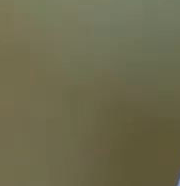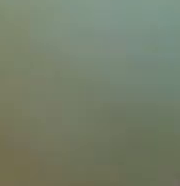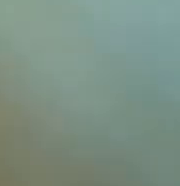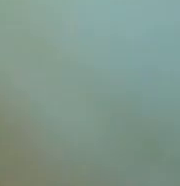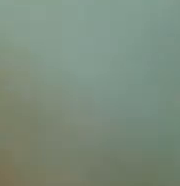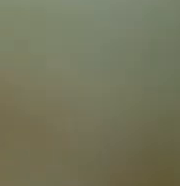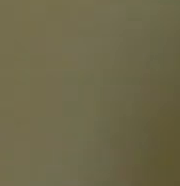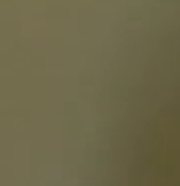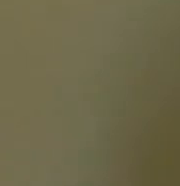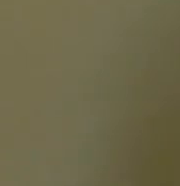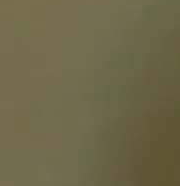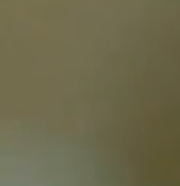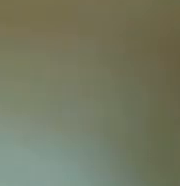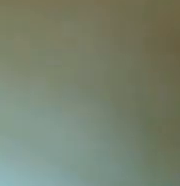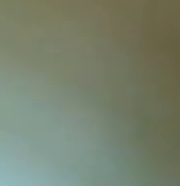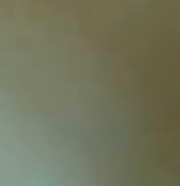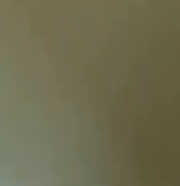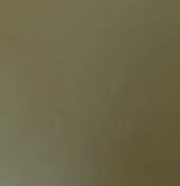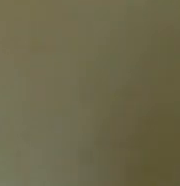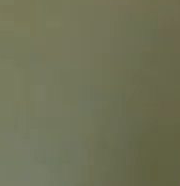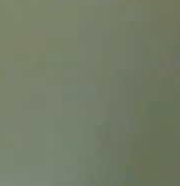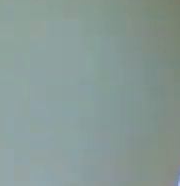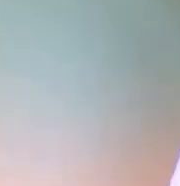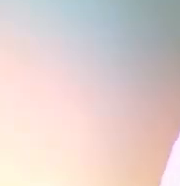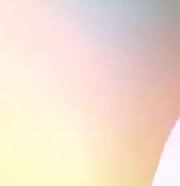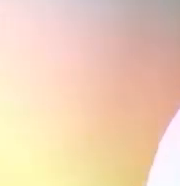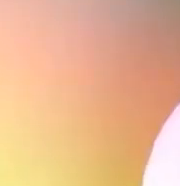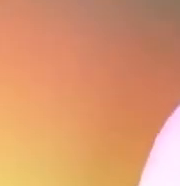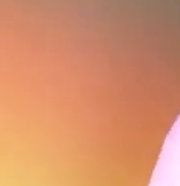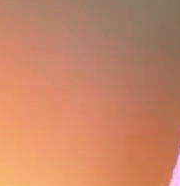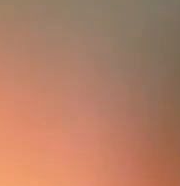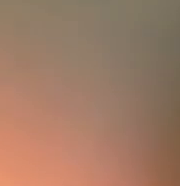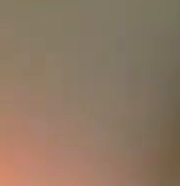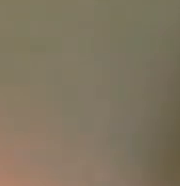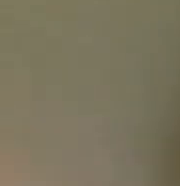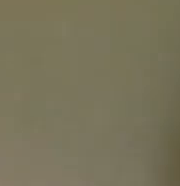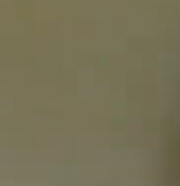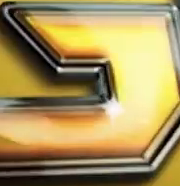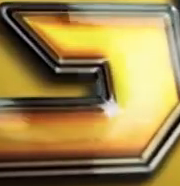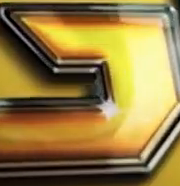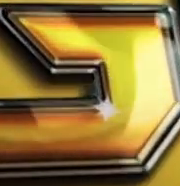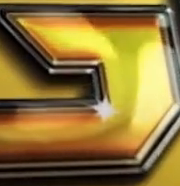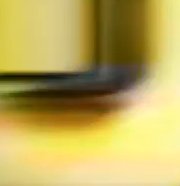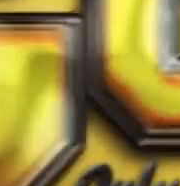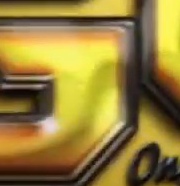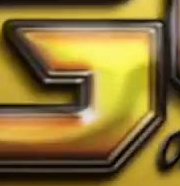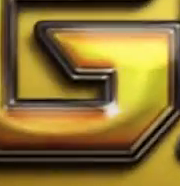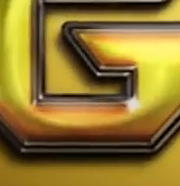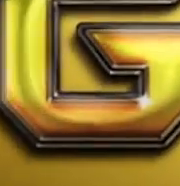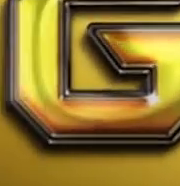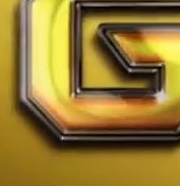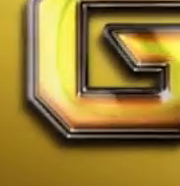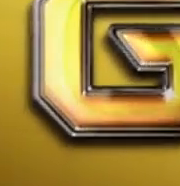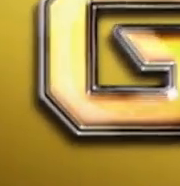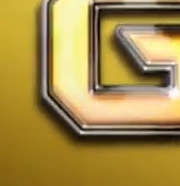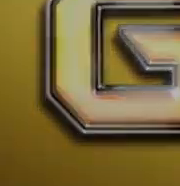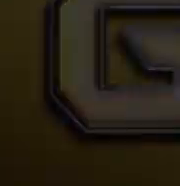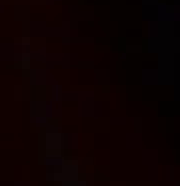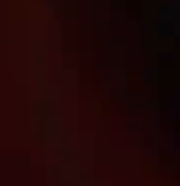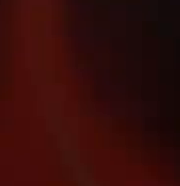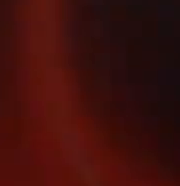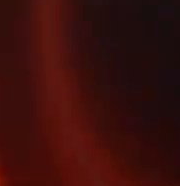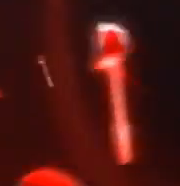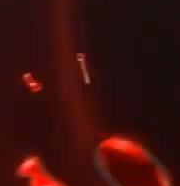Bola, I'm Miri, I'm from Lotoka and I love Gold FM because they play all my classic hits. Gold FM, only the classic